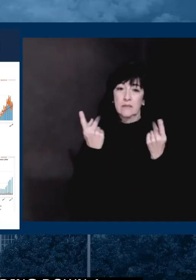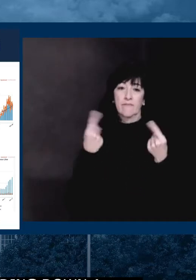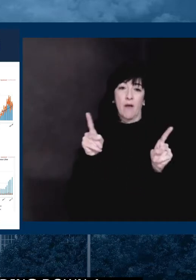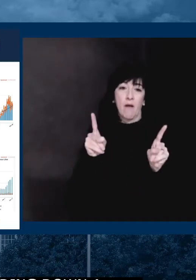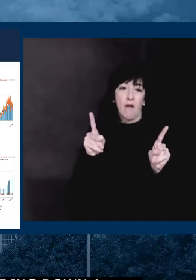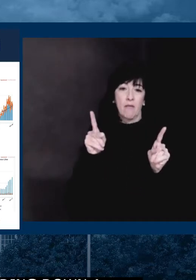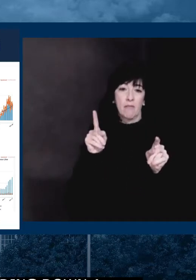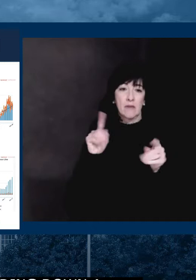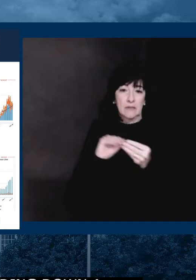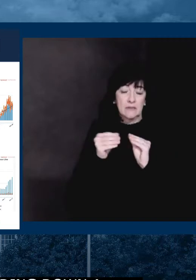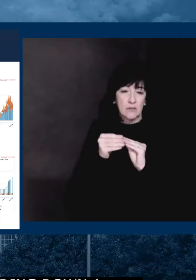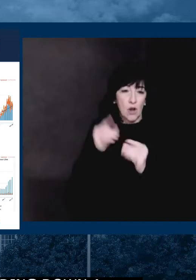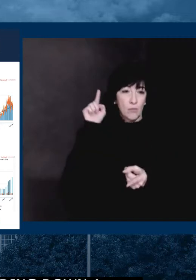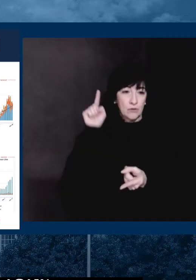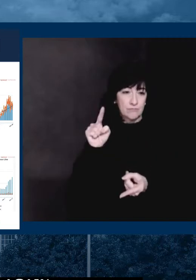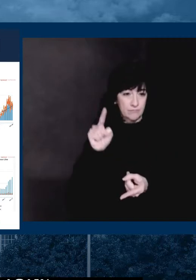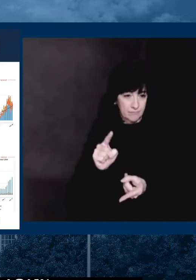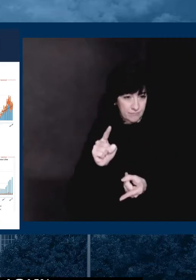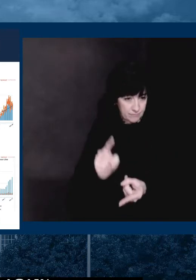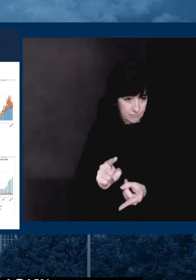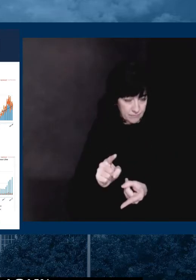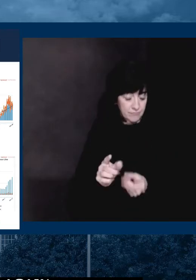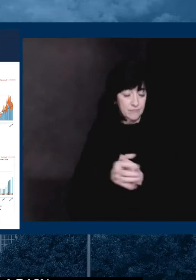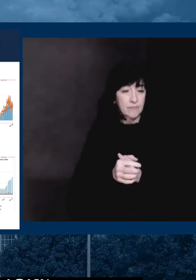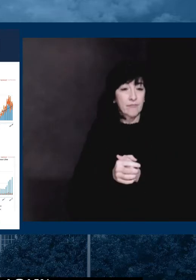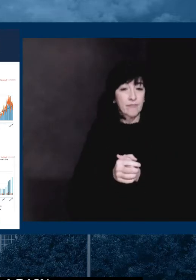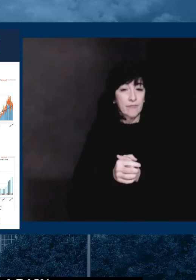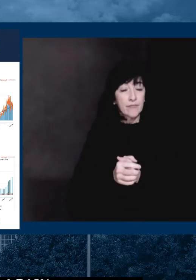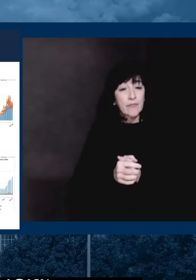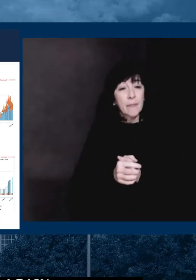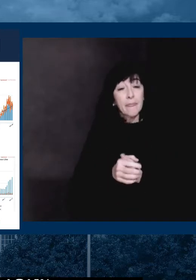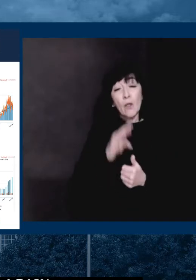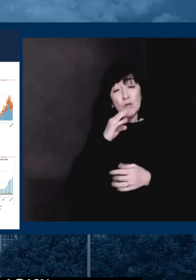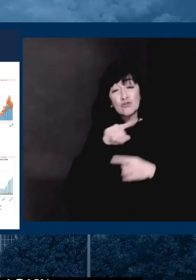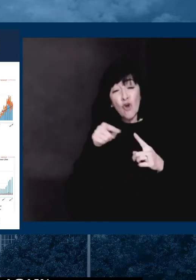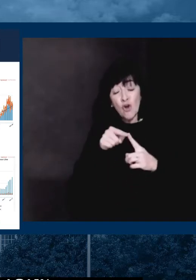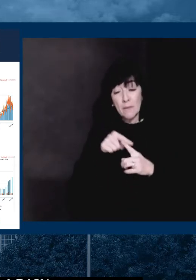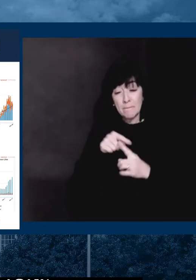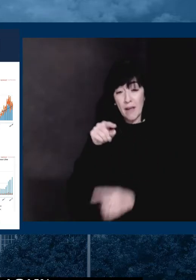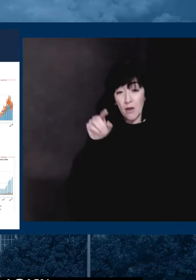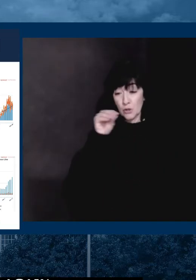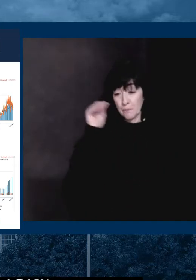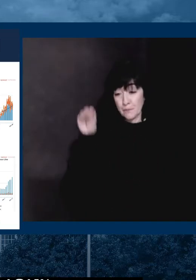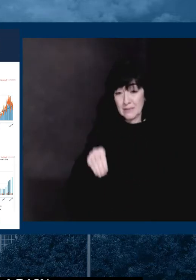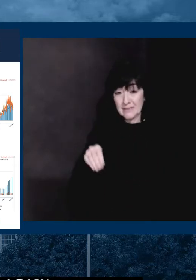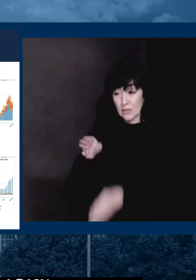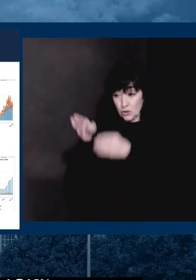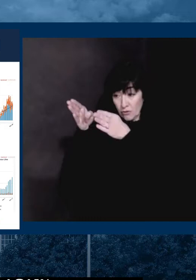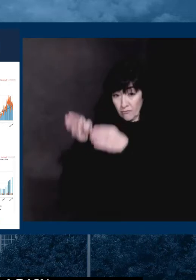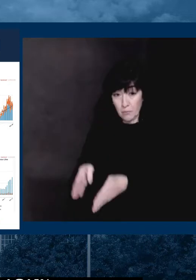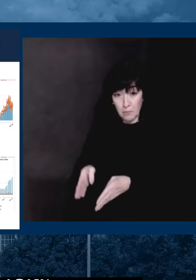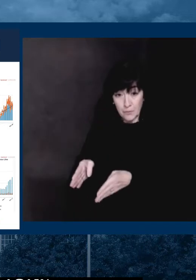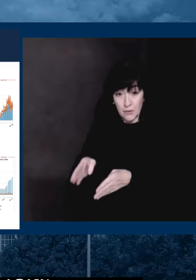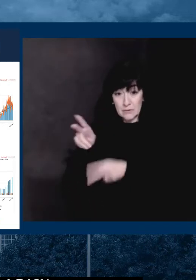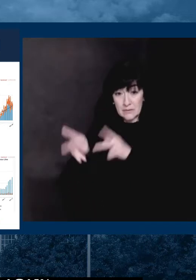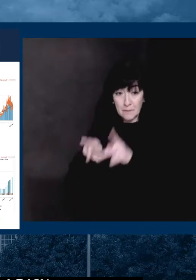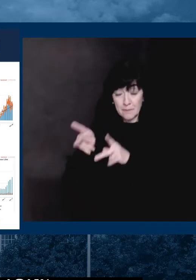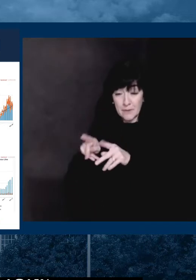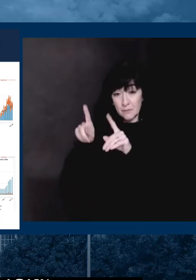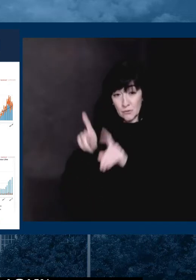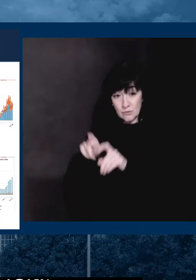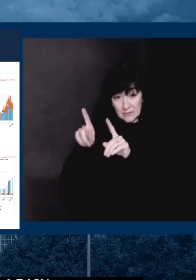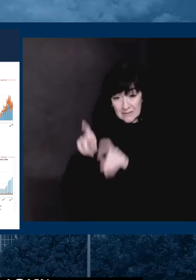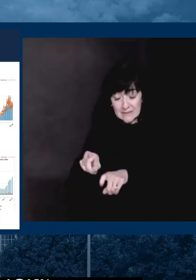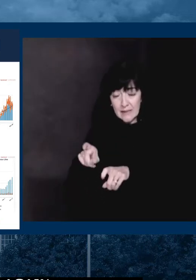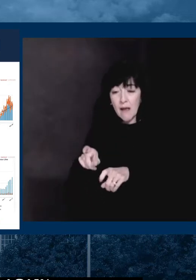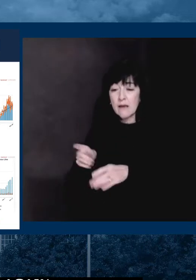on the bottom are the percentage of persons tested positive on the left and the percentage of tests that are positive.